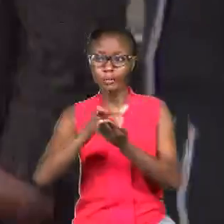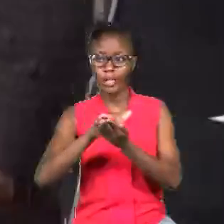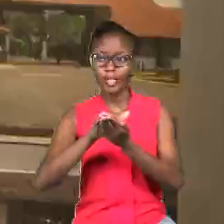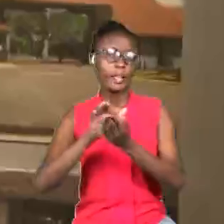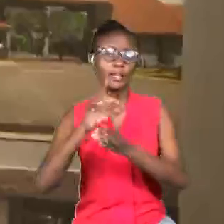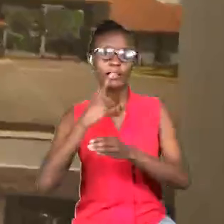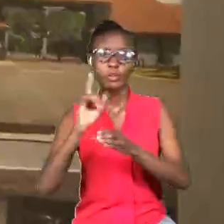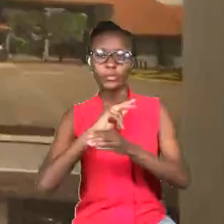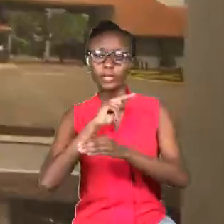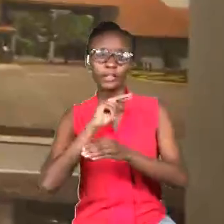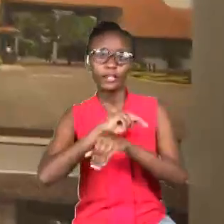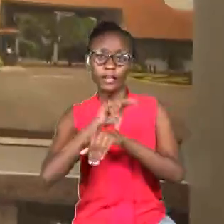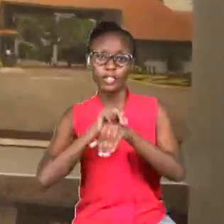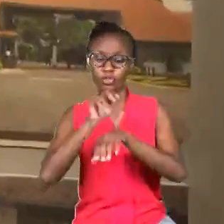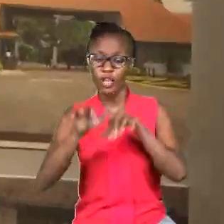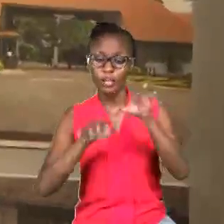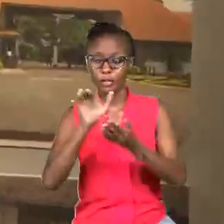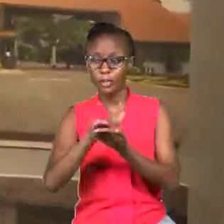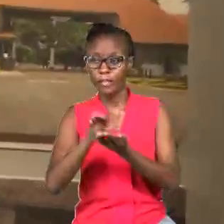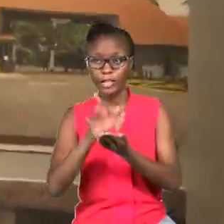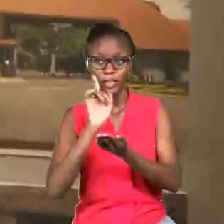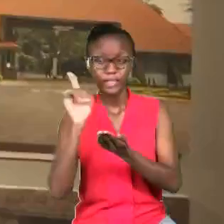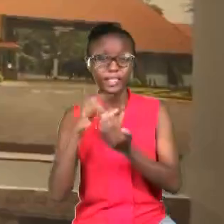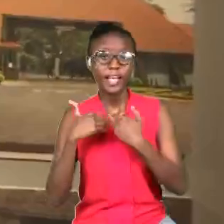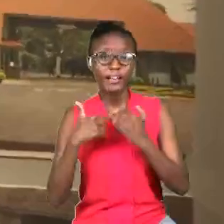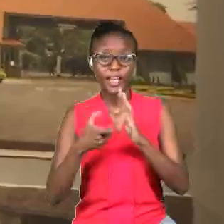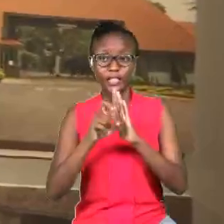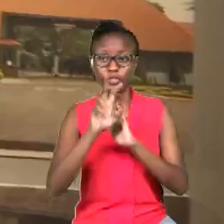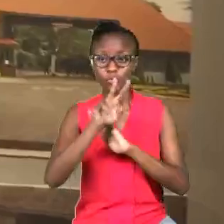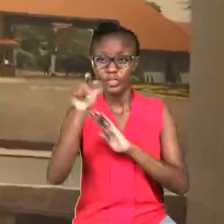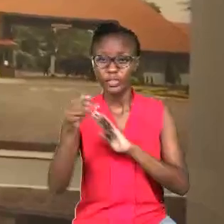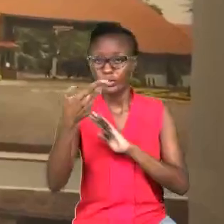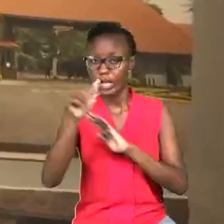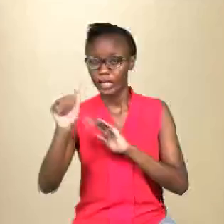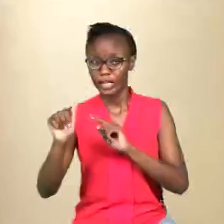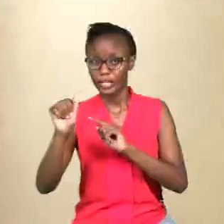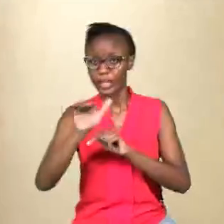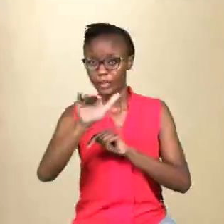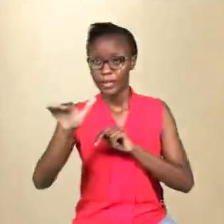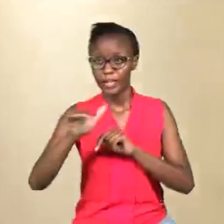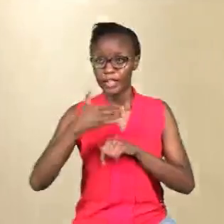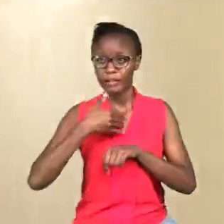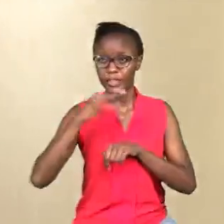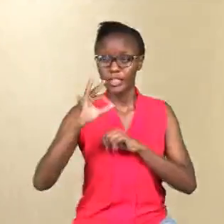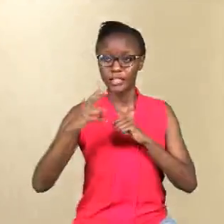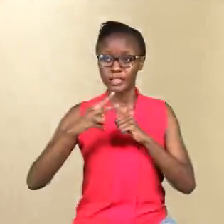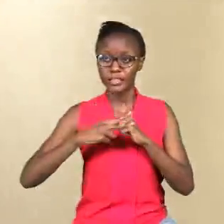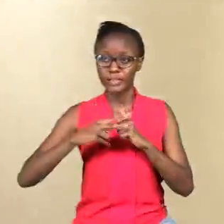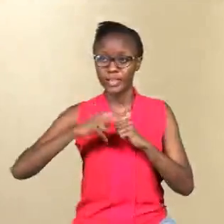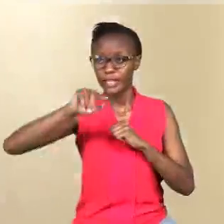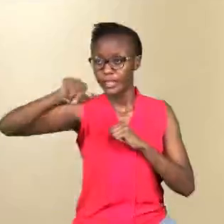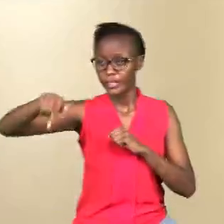the heart of a city. The park has received an additional 2,000 acres of land and now sits on 37,000 acres of